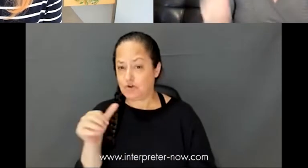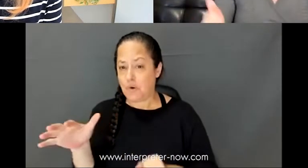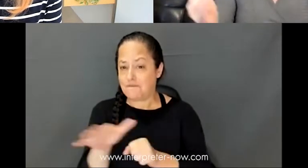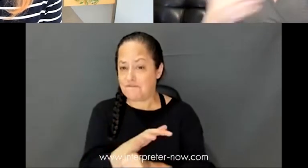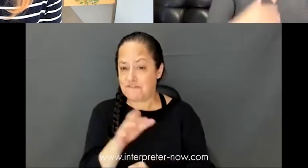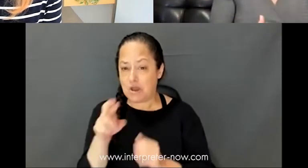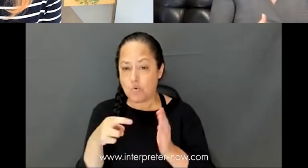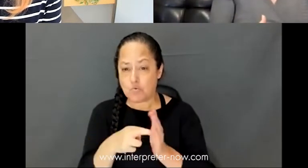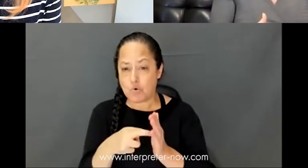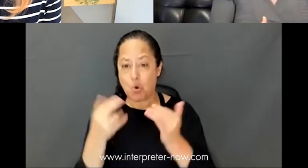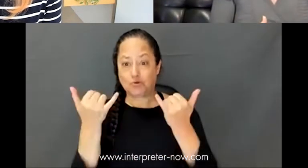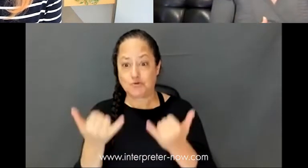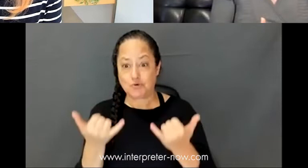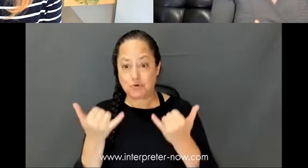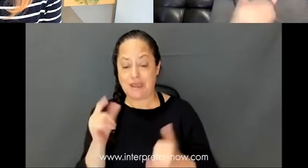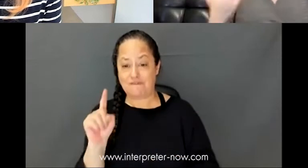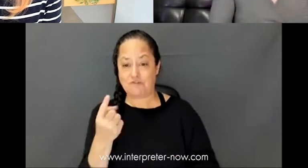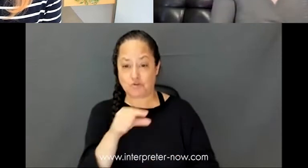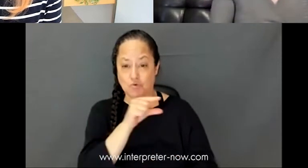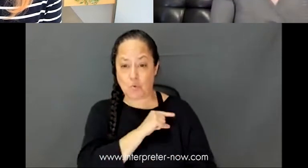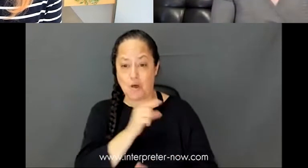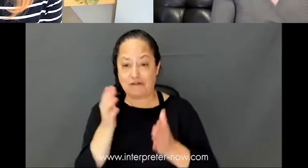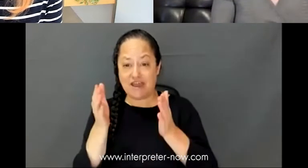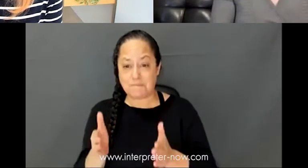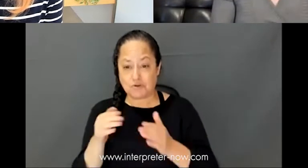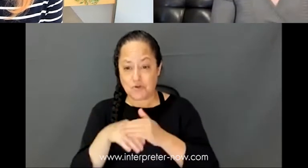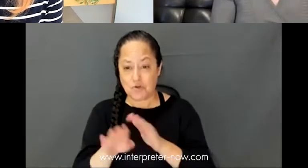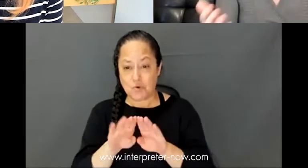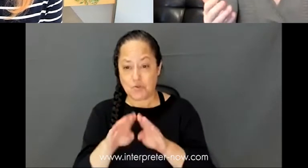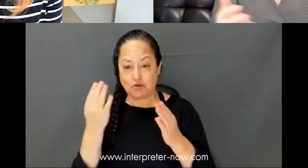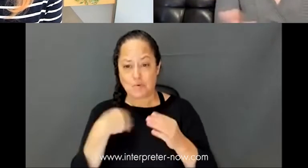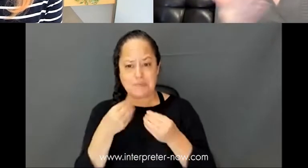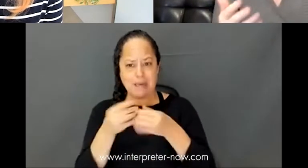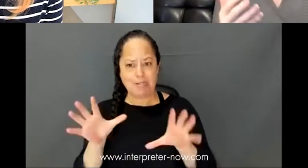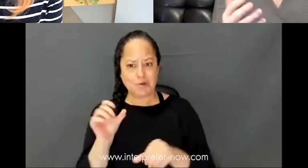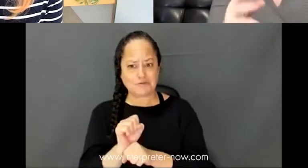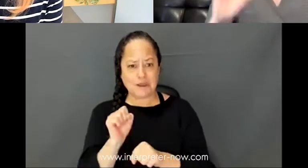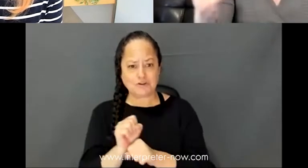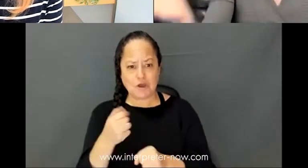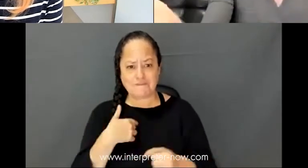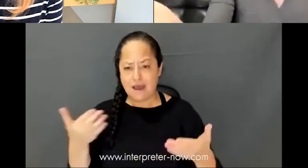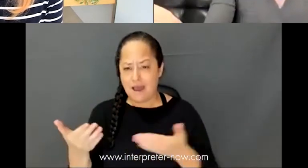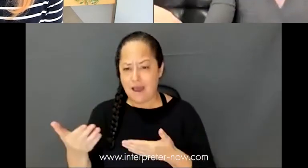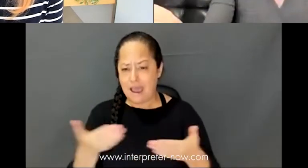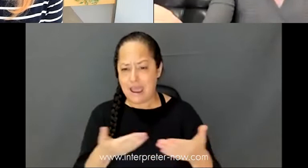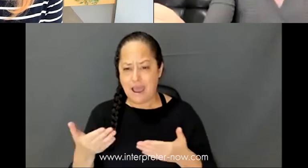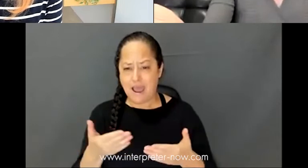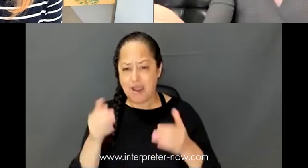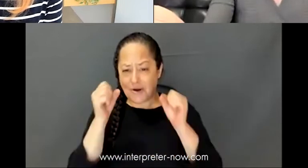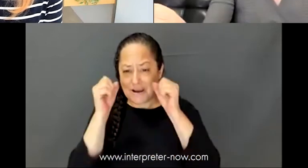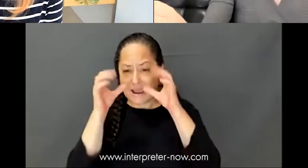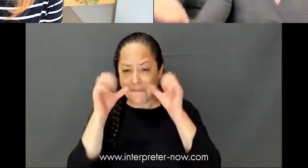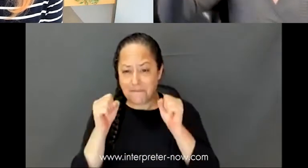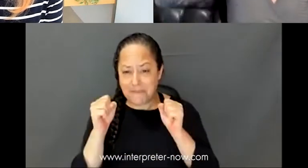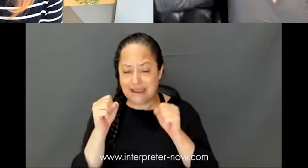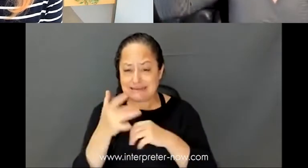today, right now, first qualified person through the door, then I lose my job. If I hire some amazing diamond